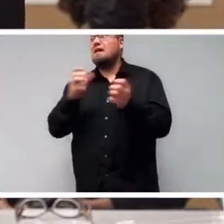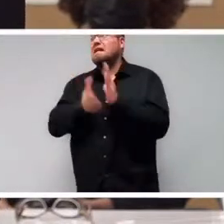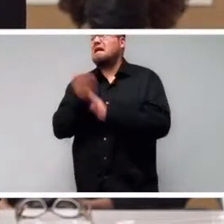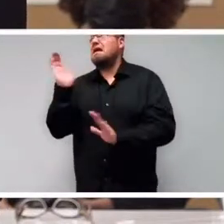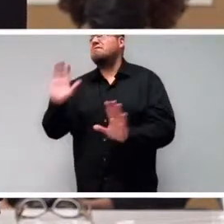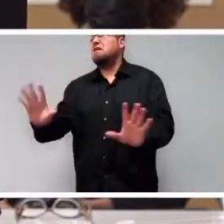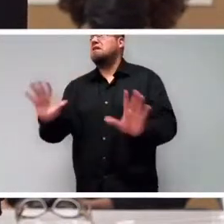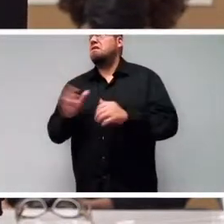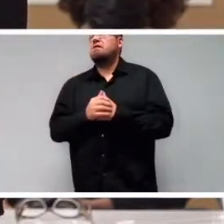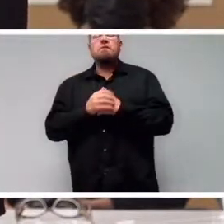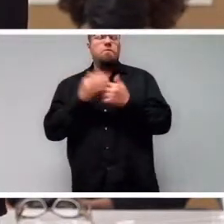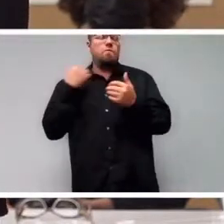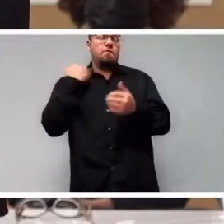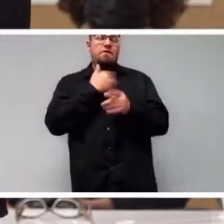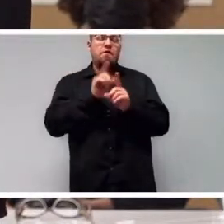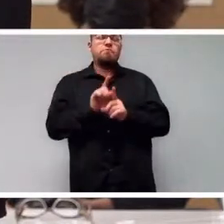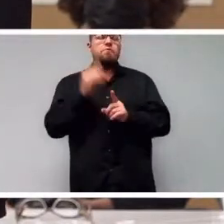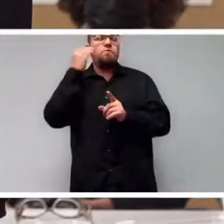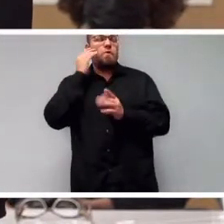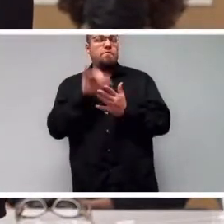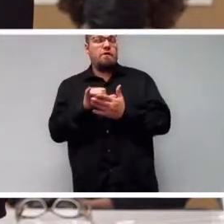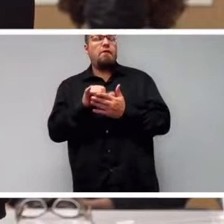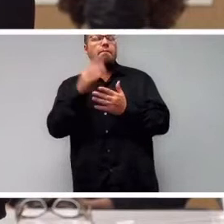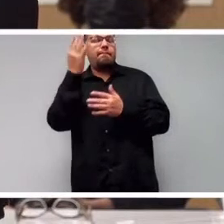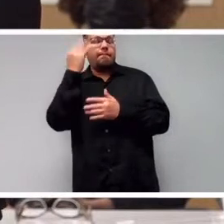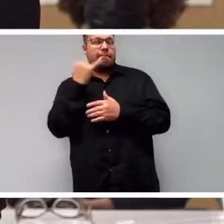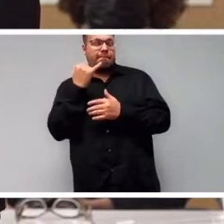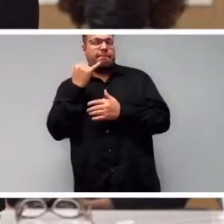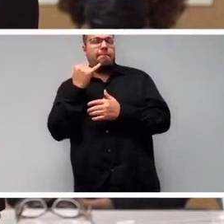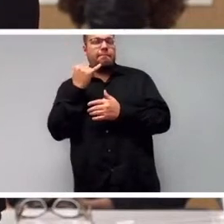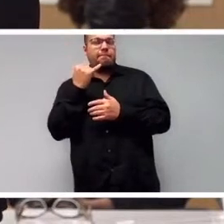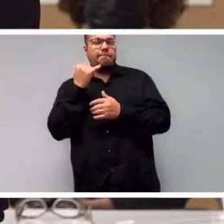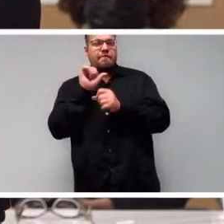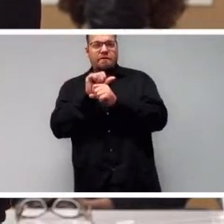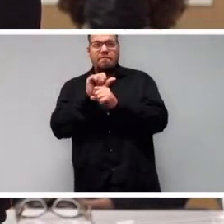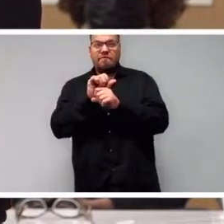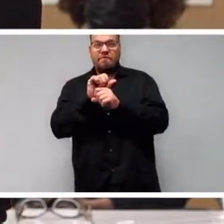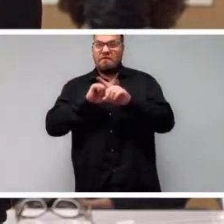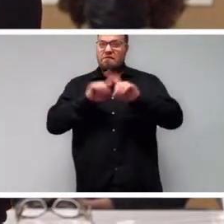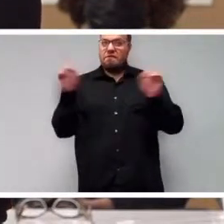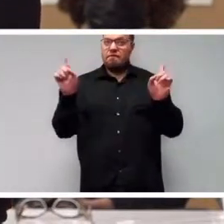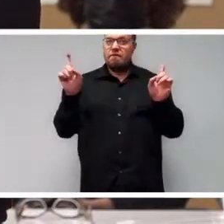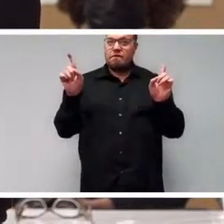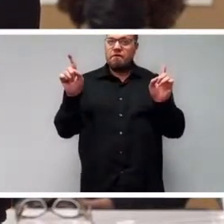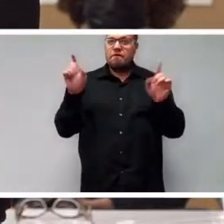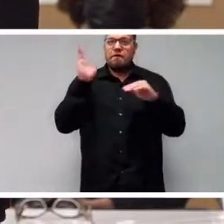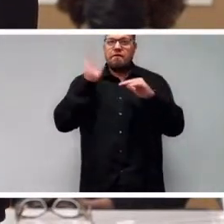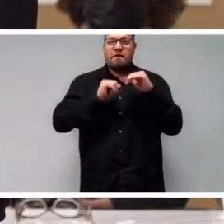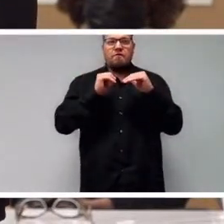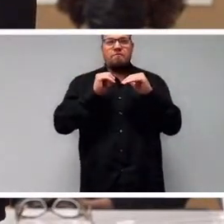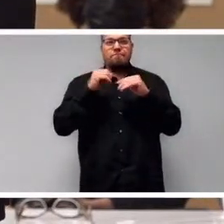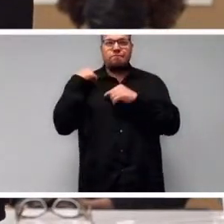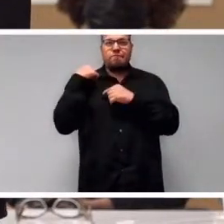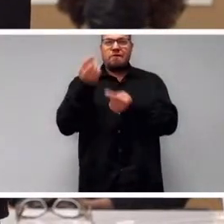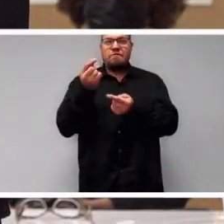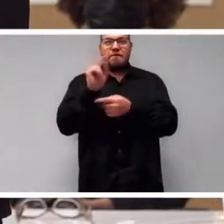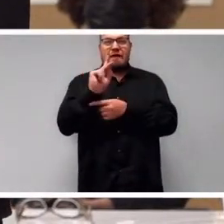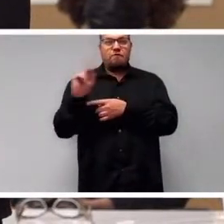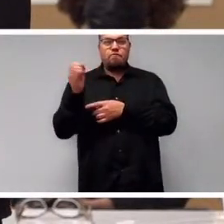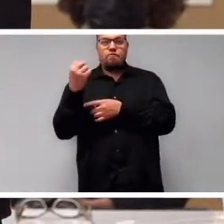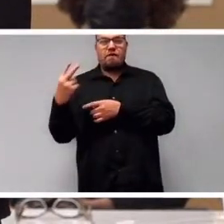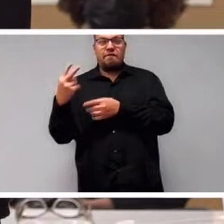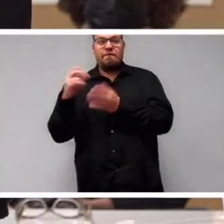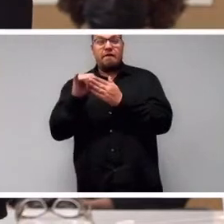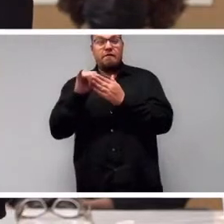also, we know that because the job is very different than a traditional K-12 setting, part of the